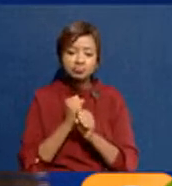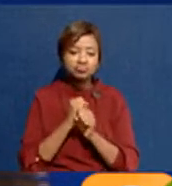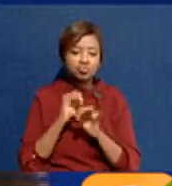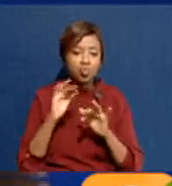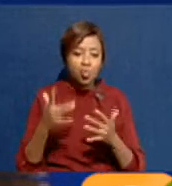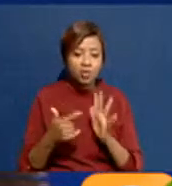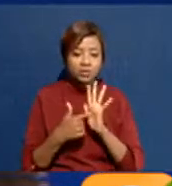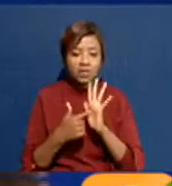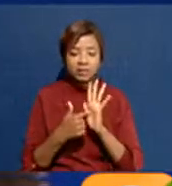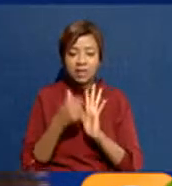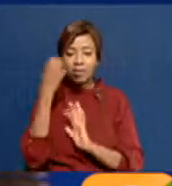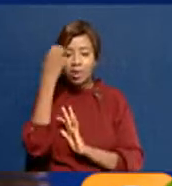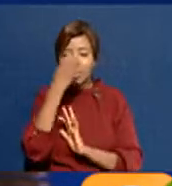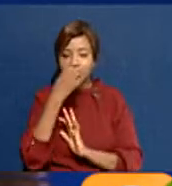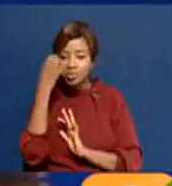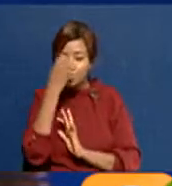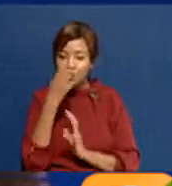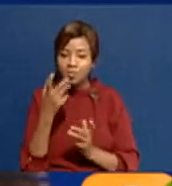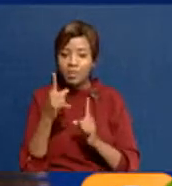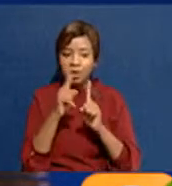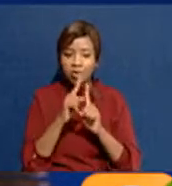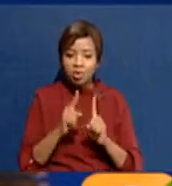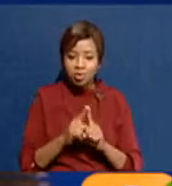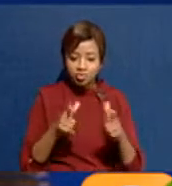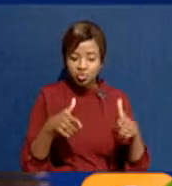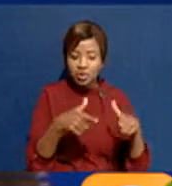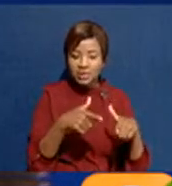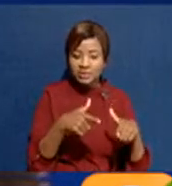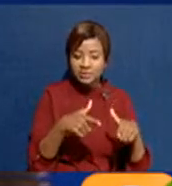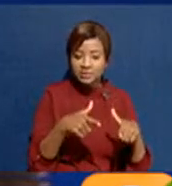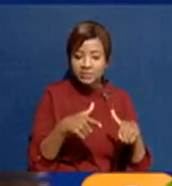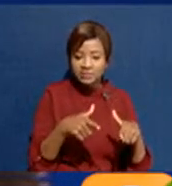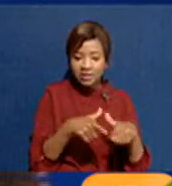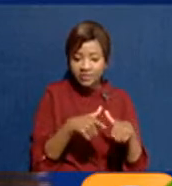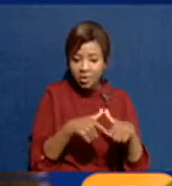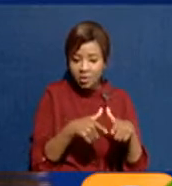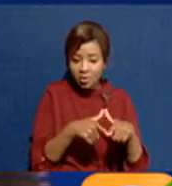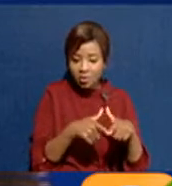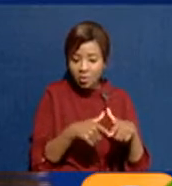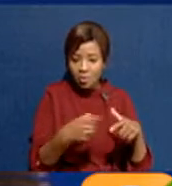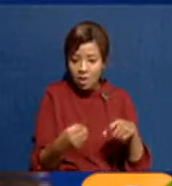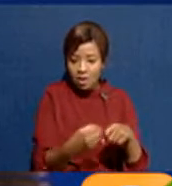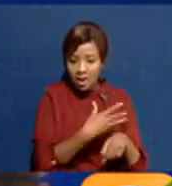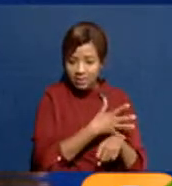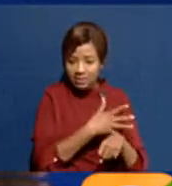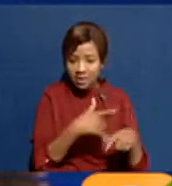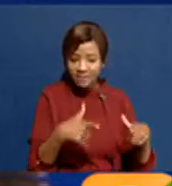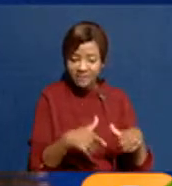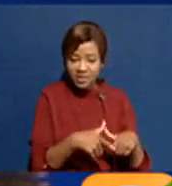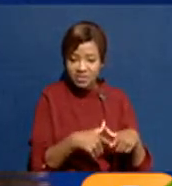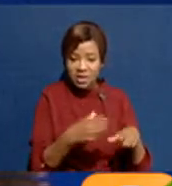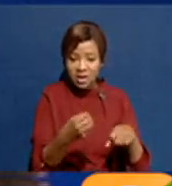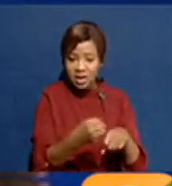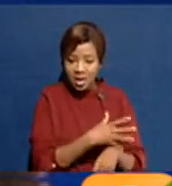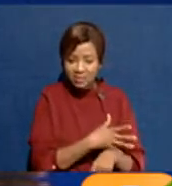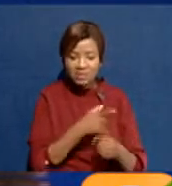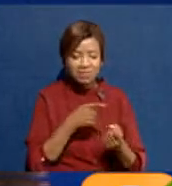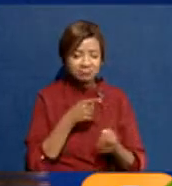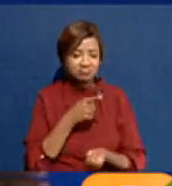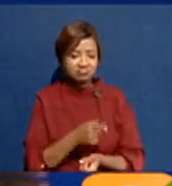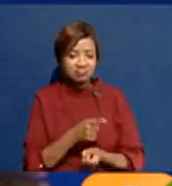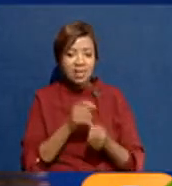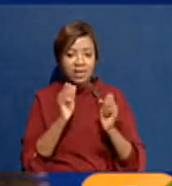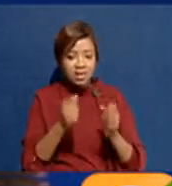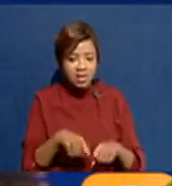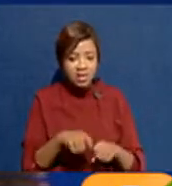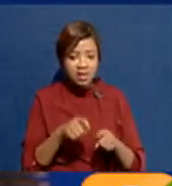Europe, talking about cervical cancer, what they did is that they made it a public health, you know, issue. So if